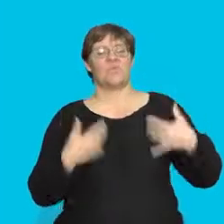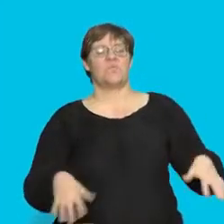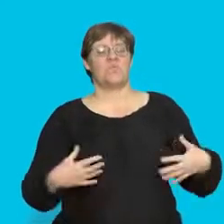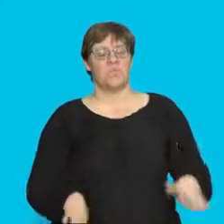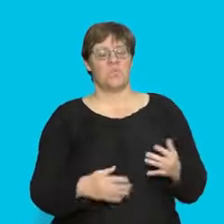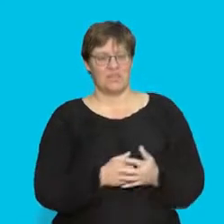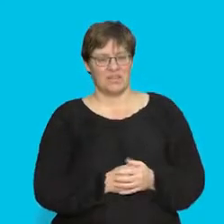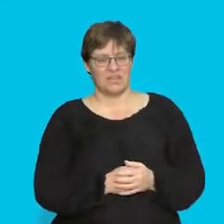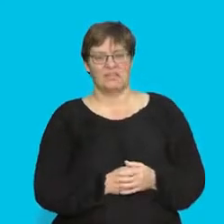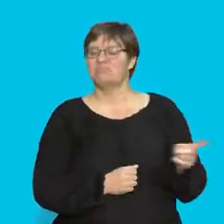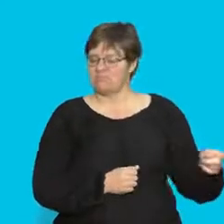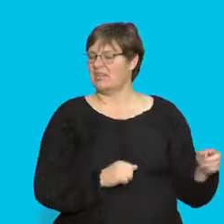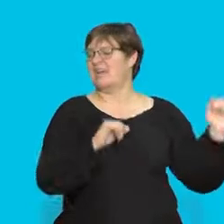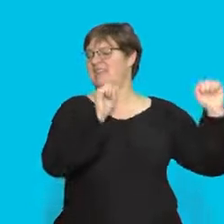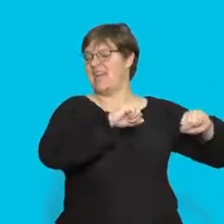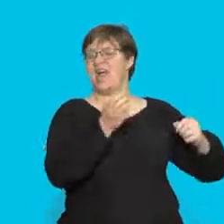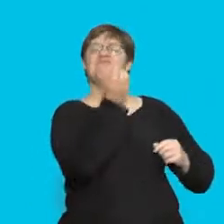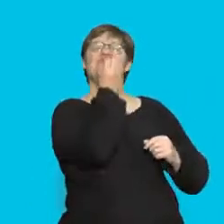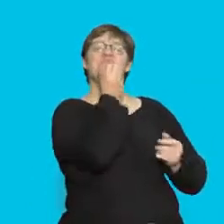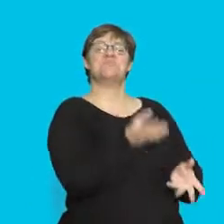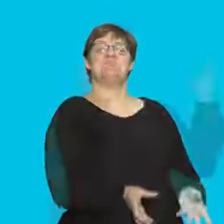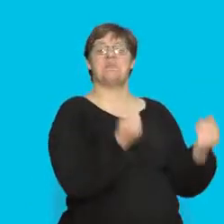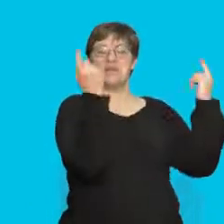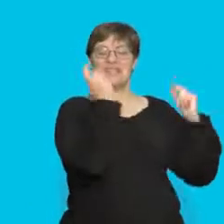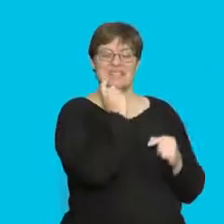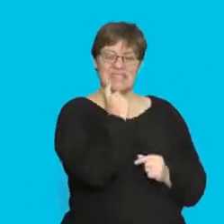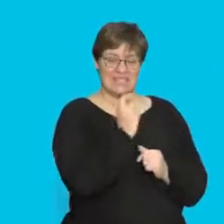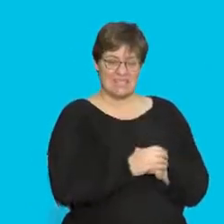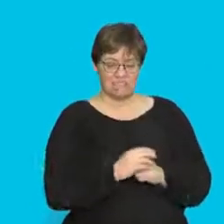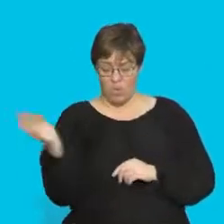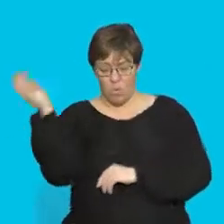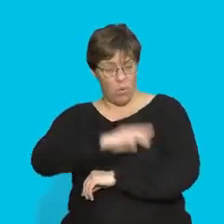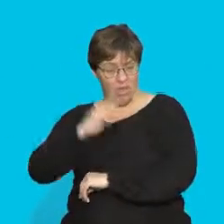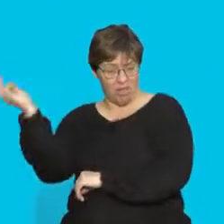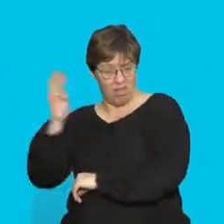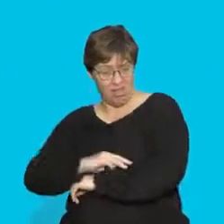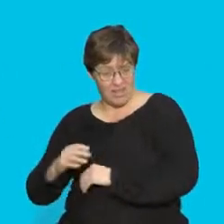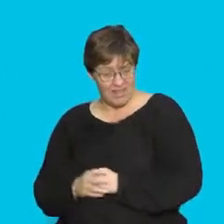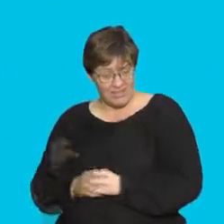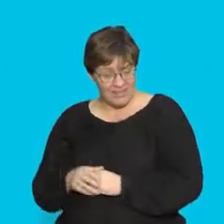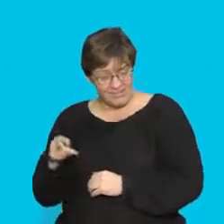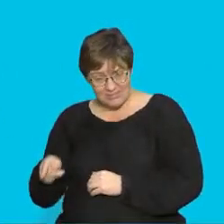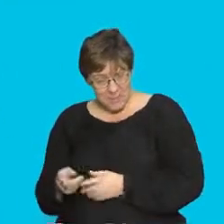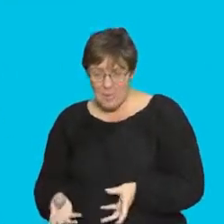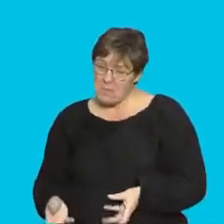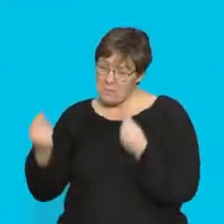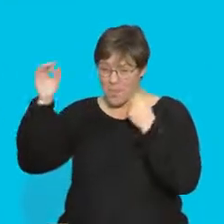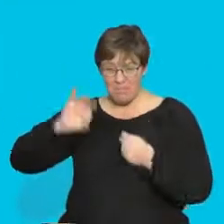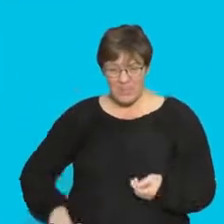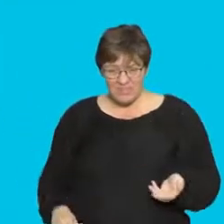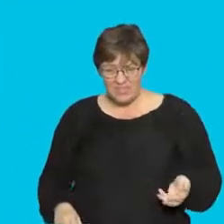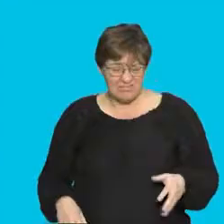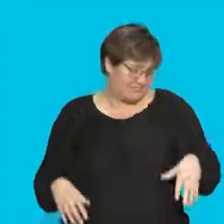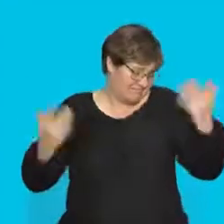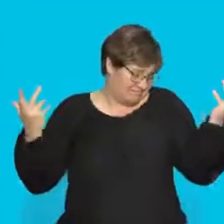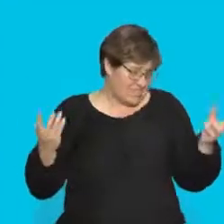clearly benefiting. The barnacle says, yeah, food. The whale